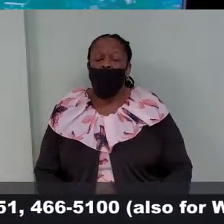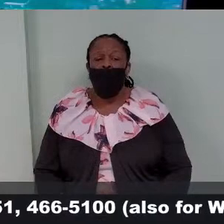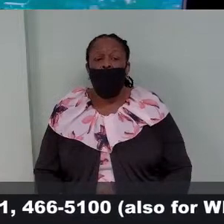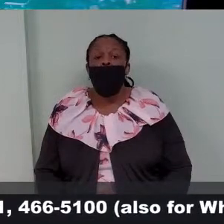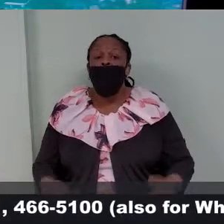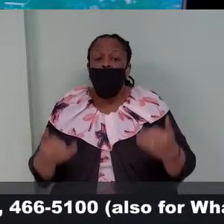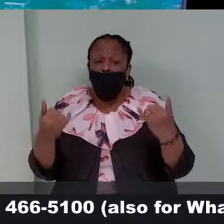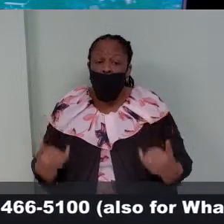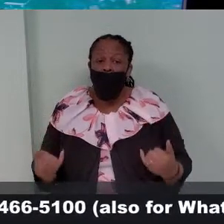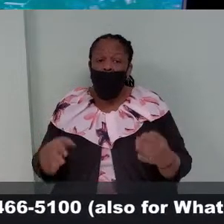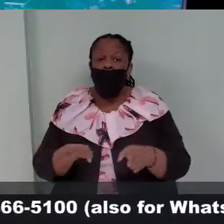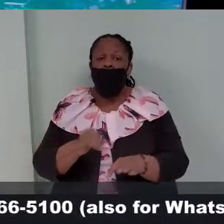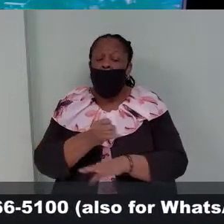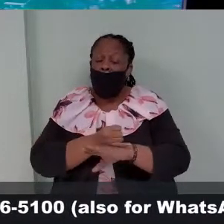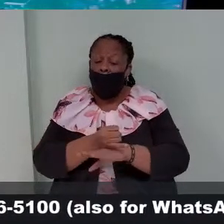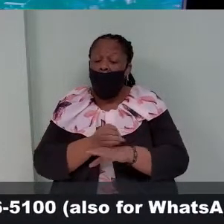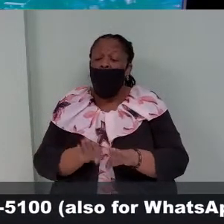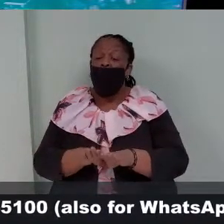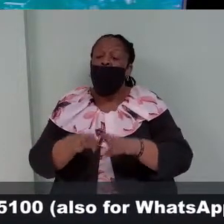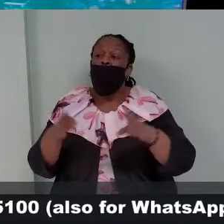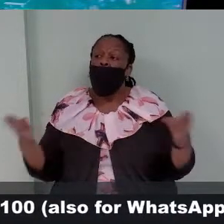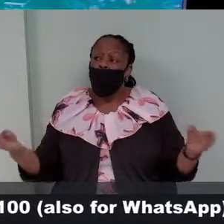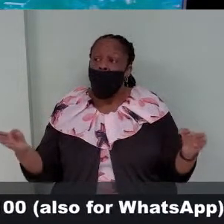borders are opened?